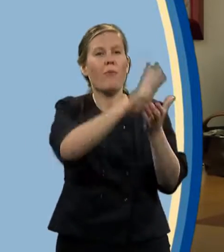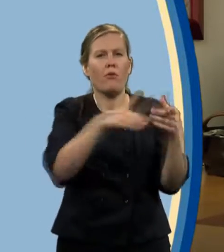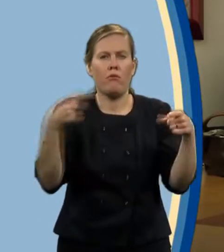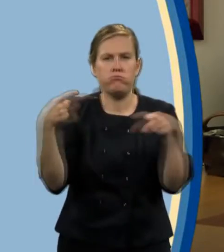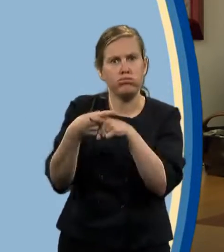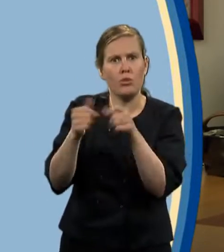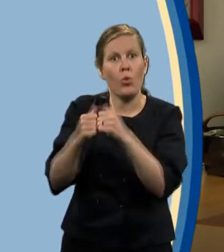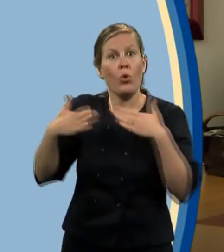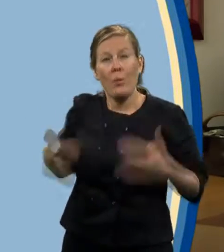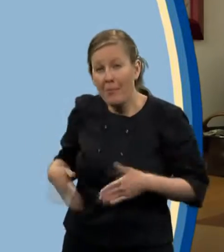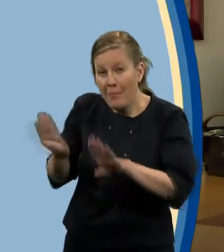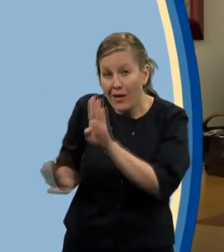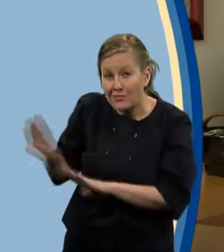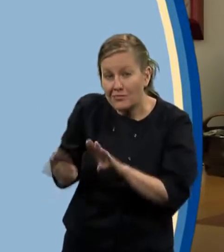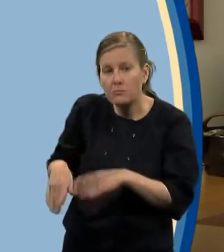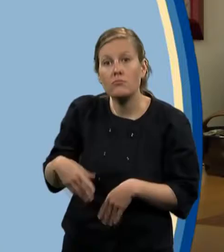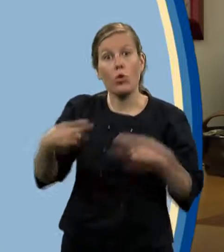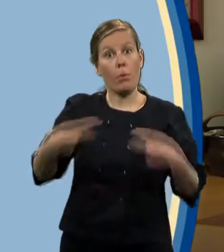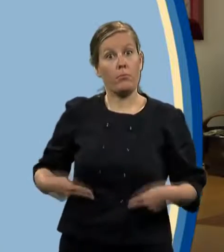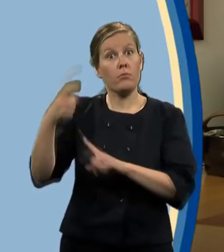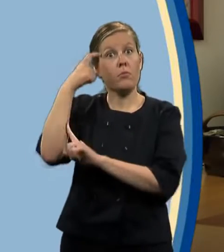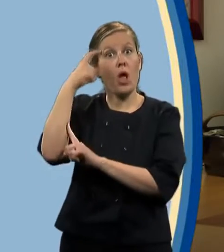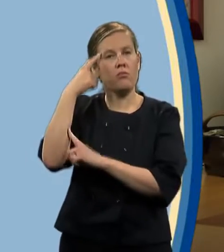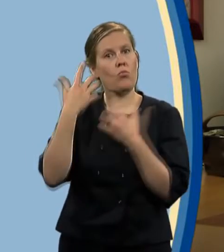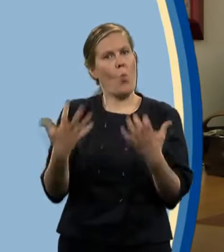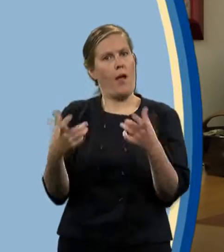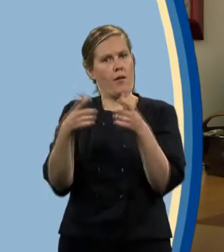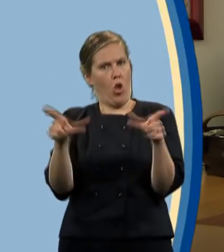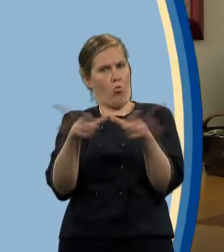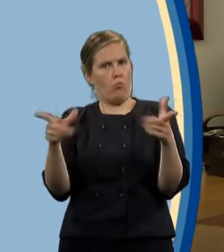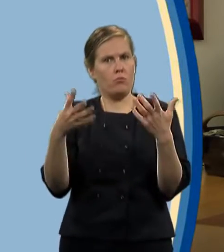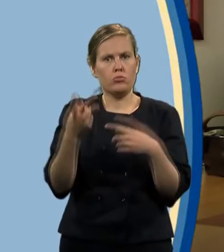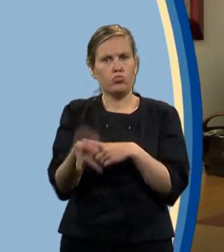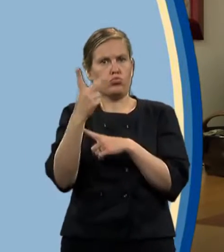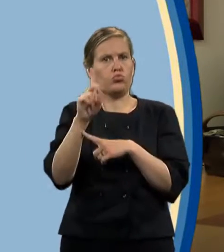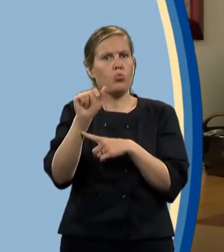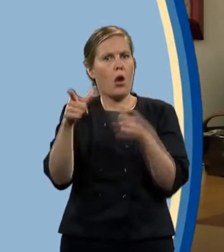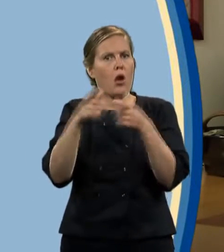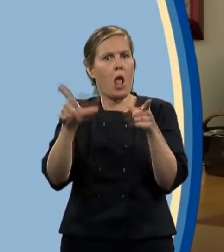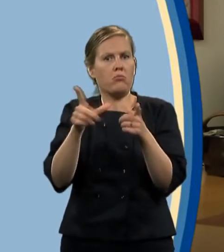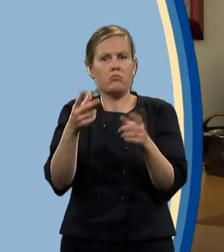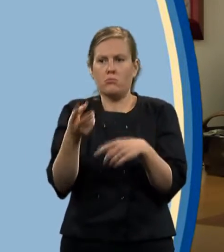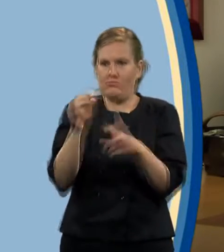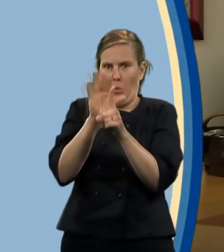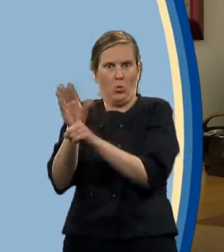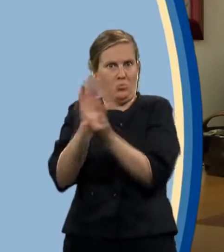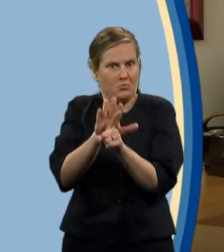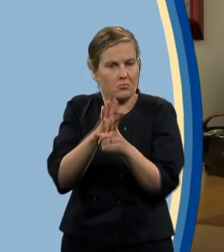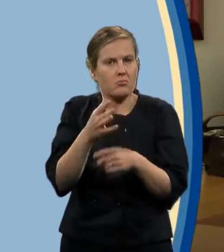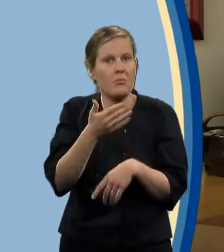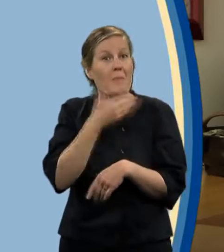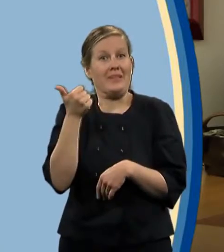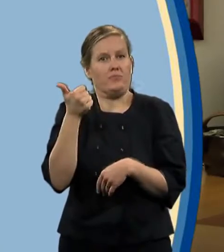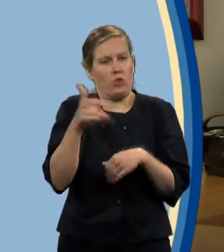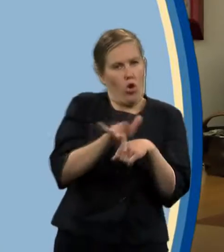in the face of human biology. The human brain wants language, dual language exposure